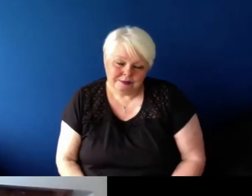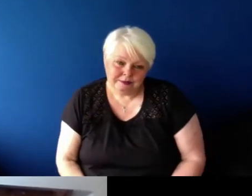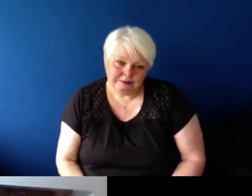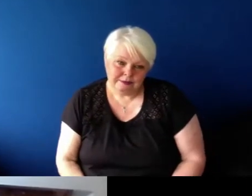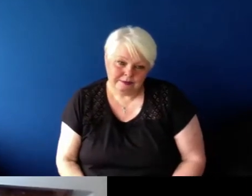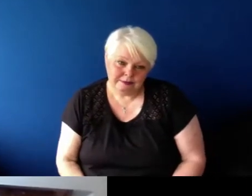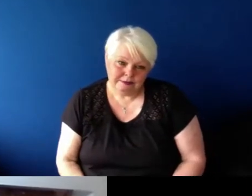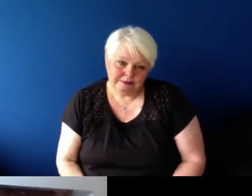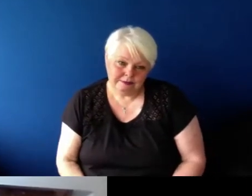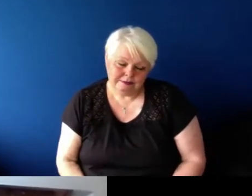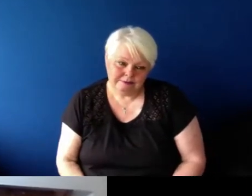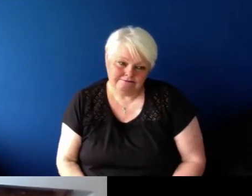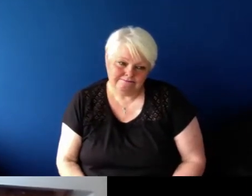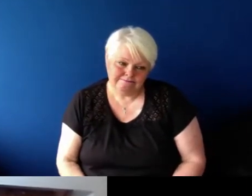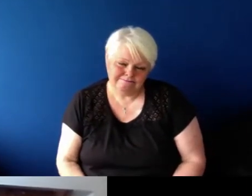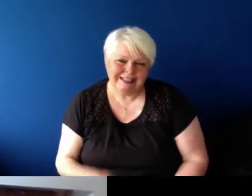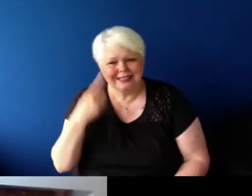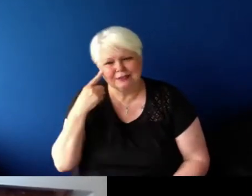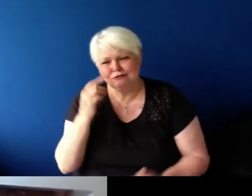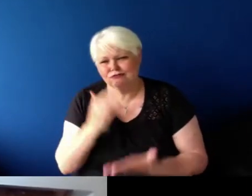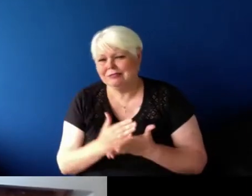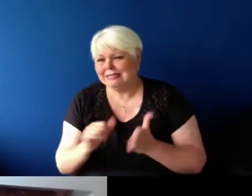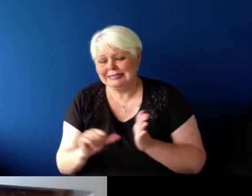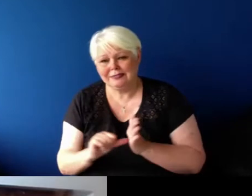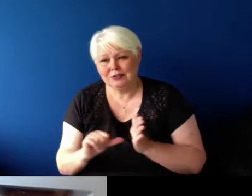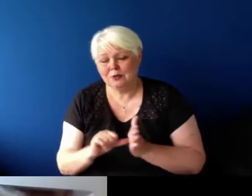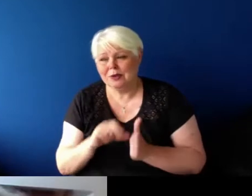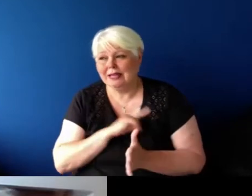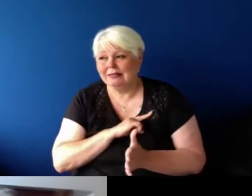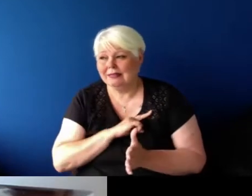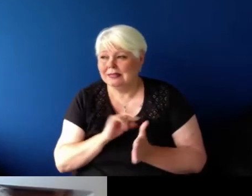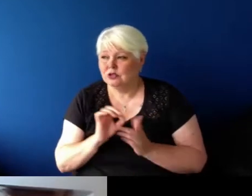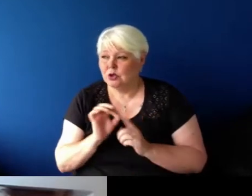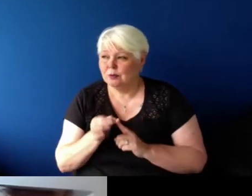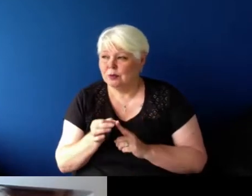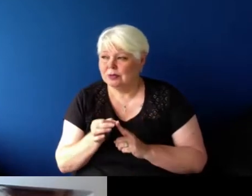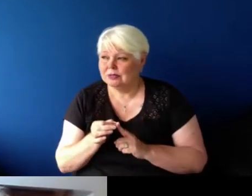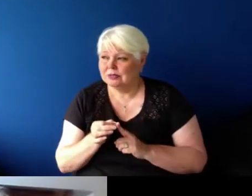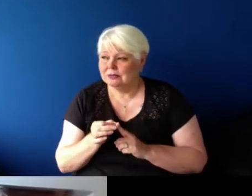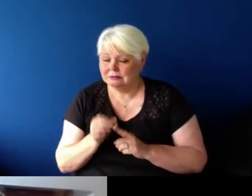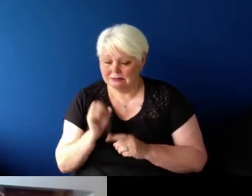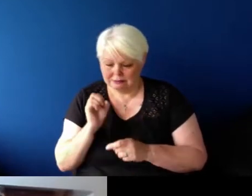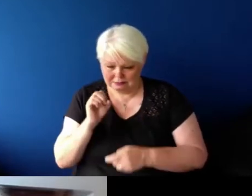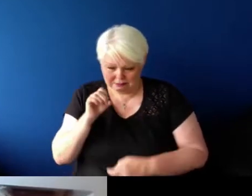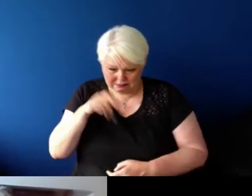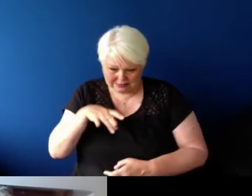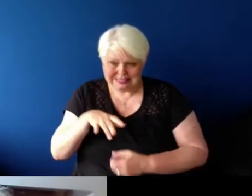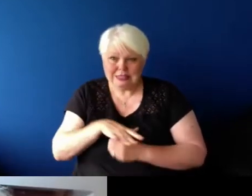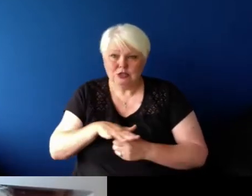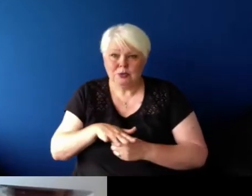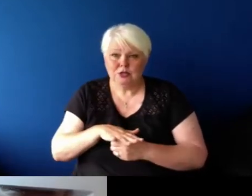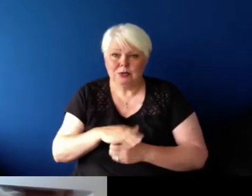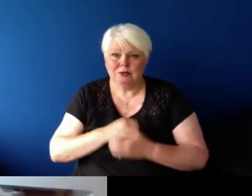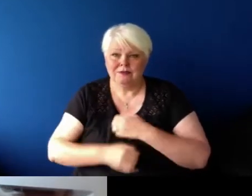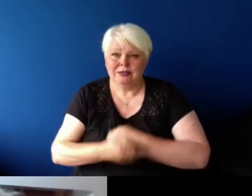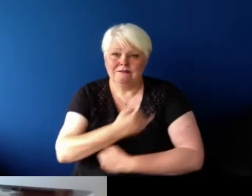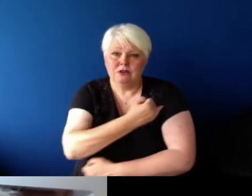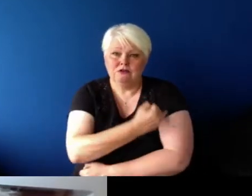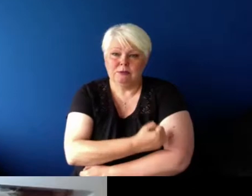I think that's really difficult, because I think there's no point putting yourselves in a situation where you're unduly vulnerable and people